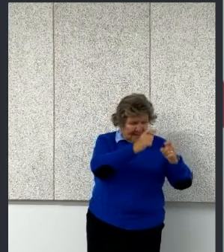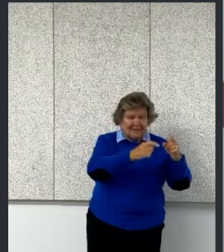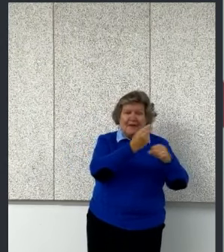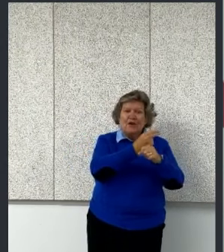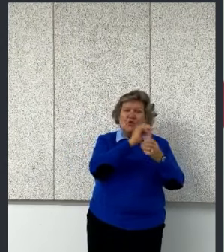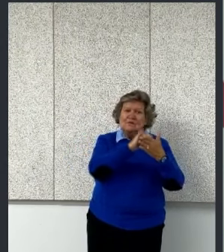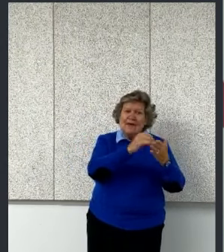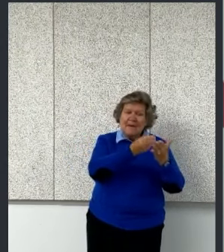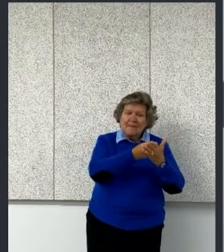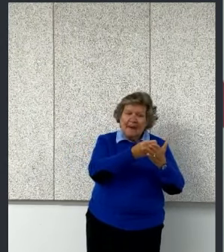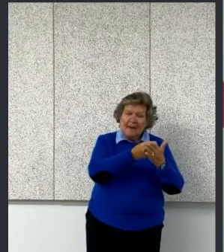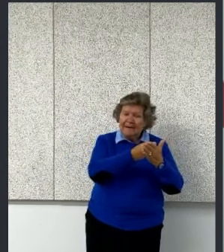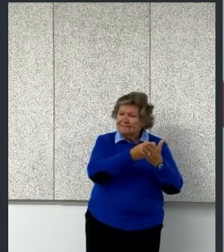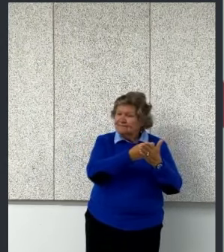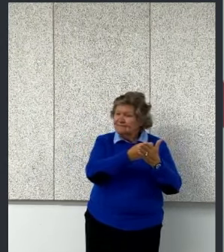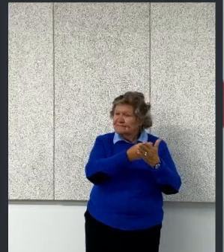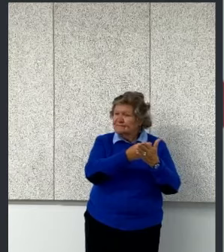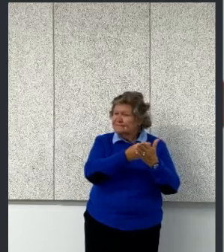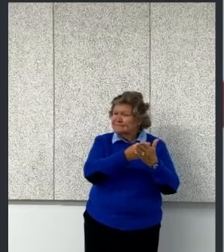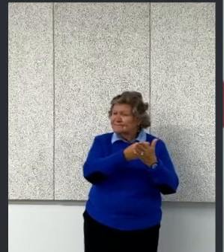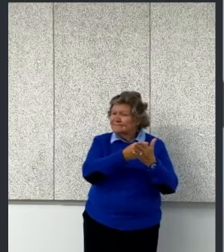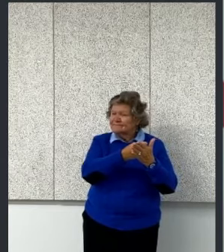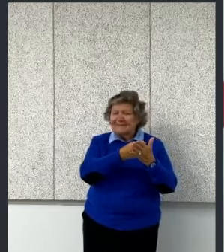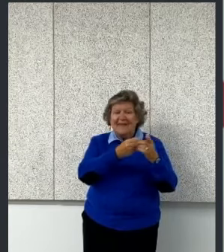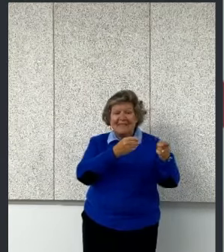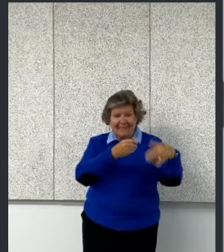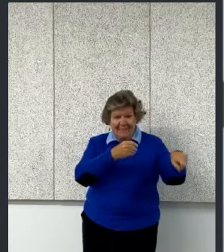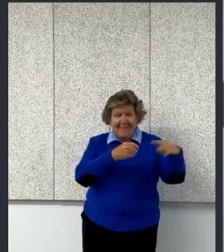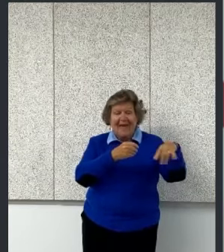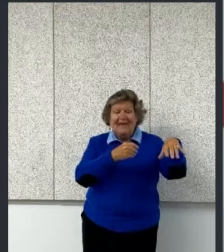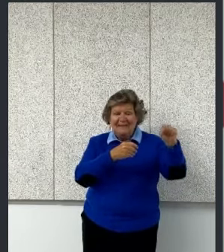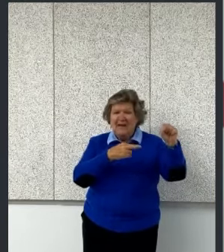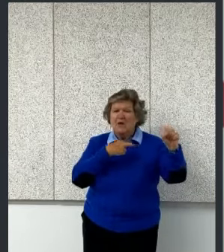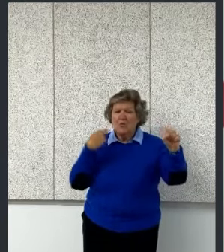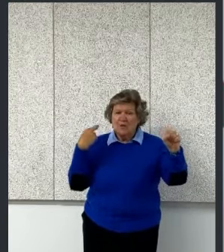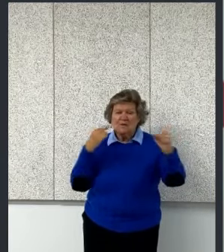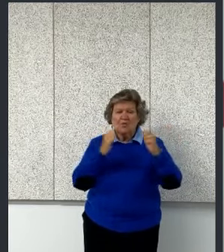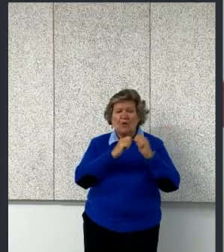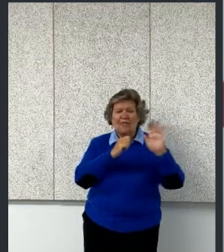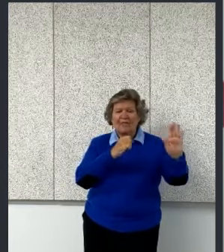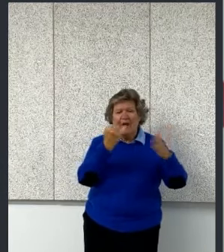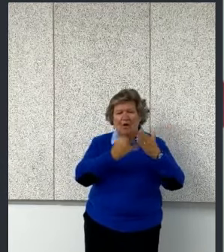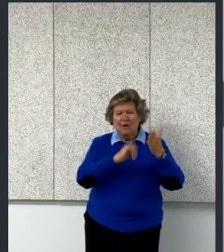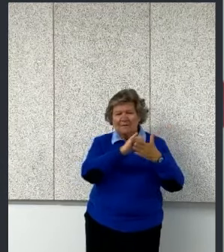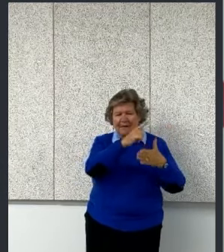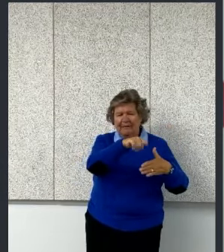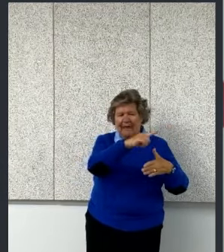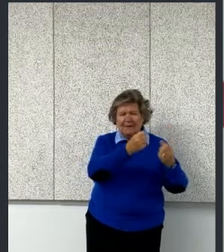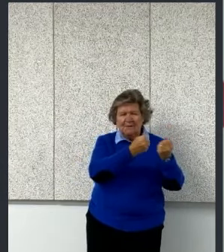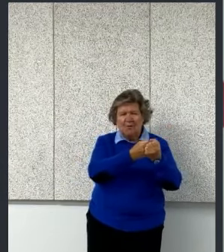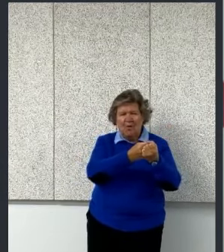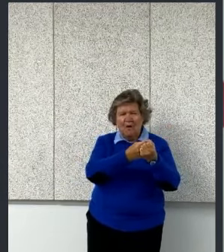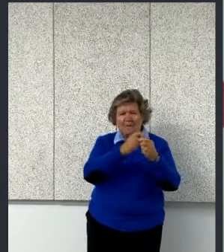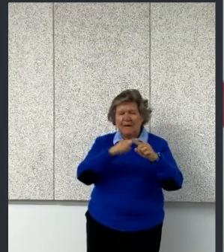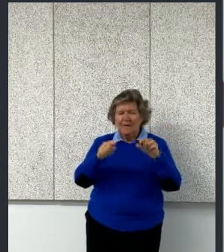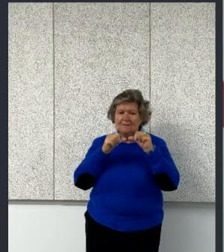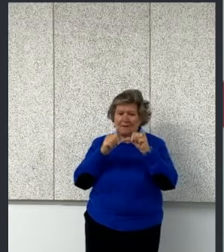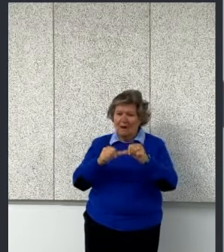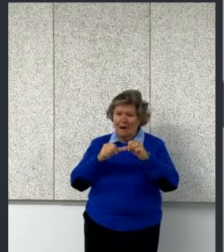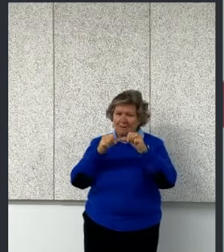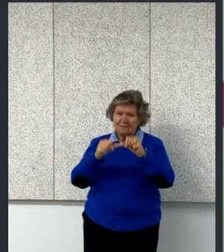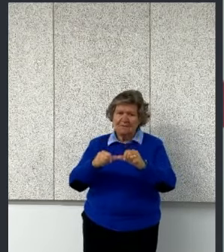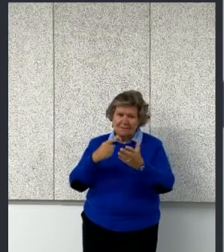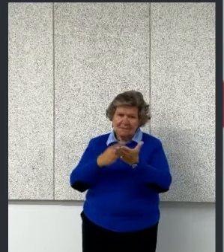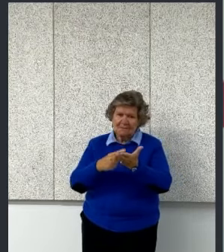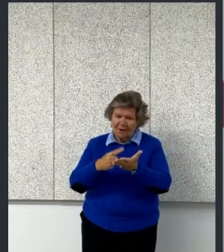money. We hope it's underwriting a certain amount of risk taking with the artists that they are supporting. But it's a constant